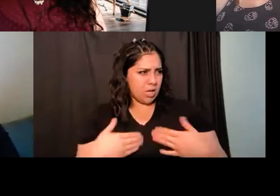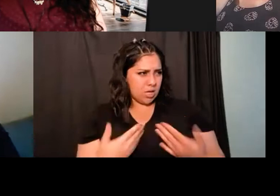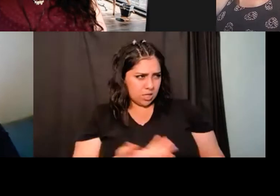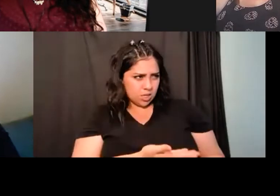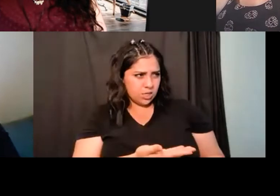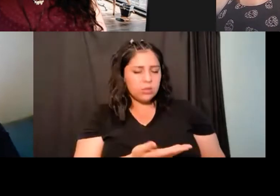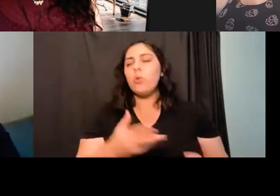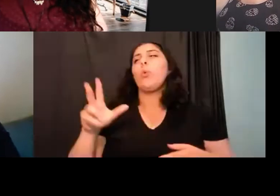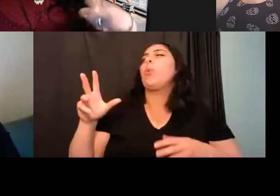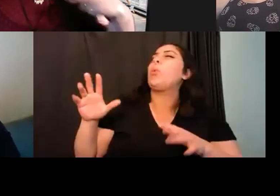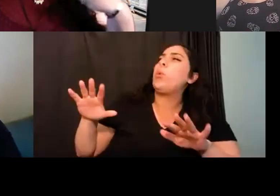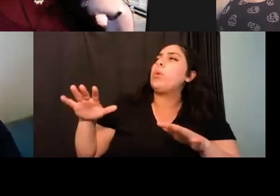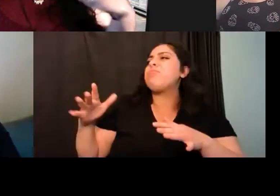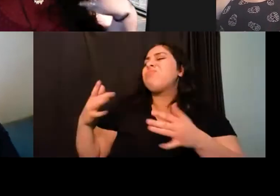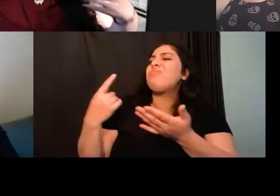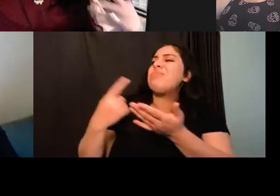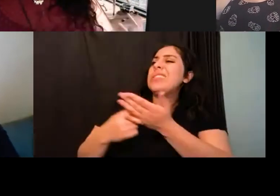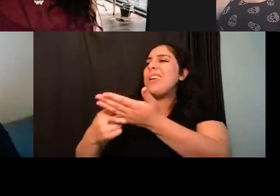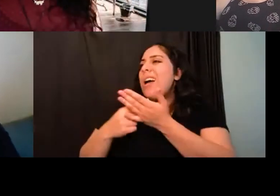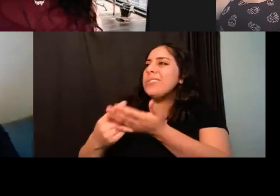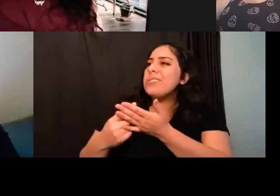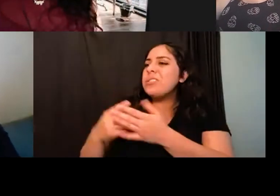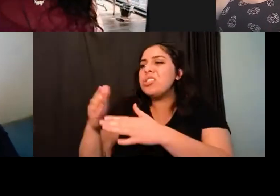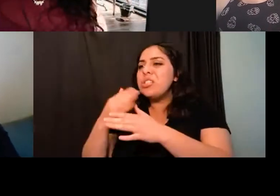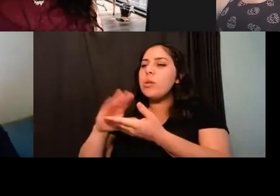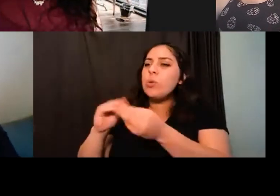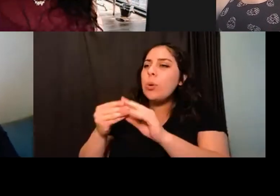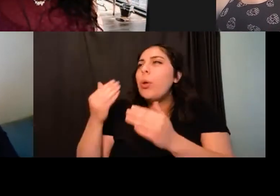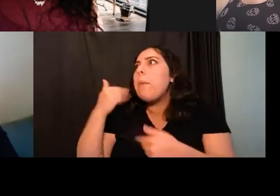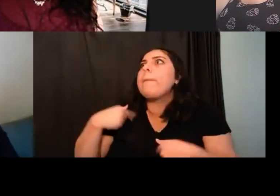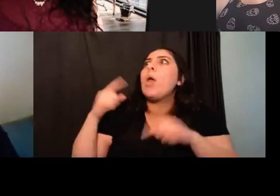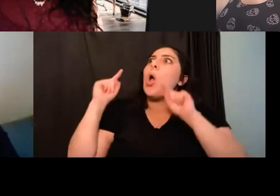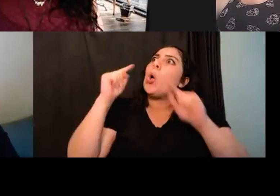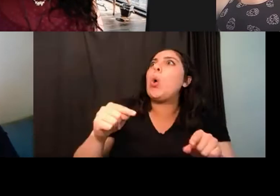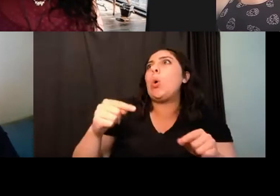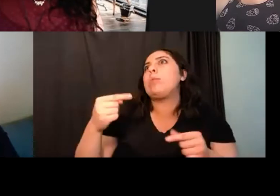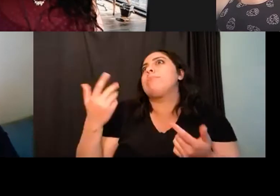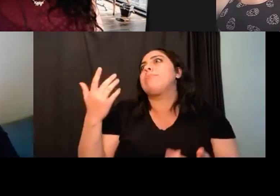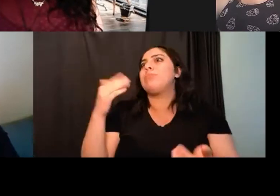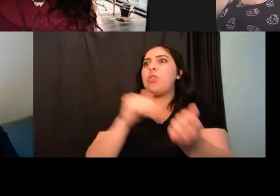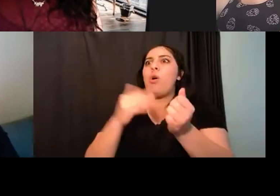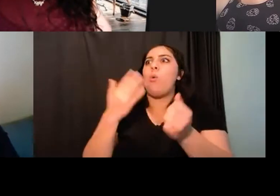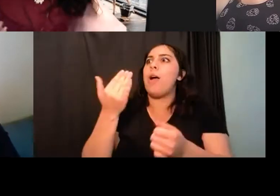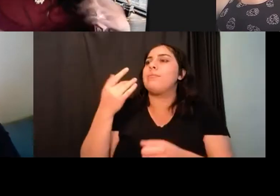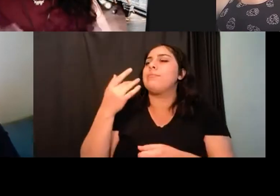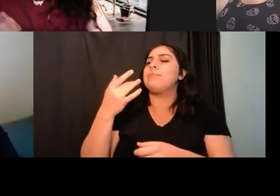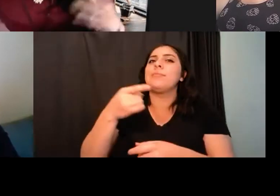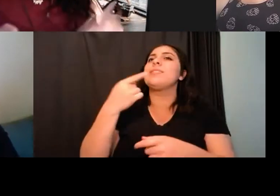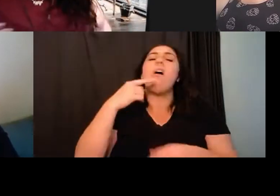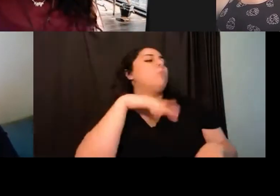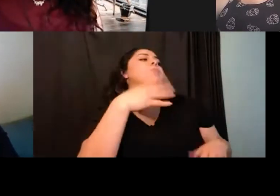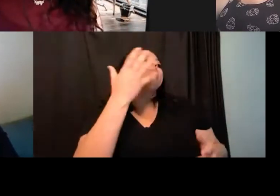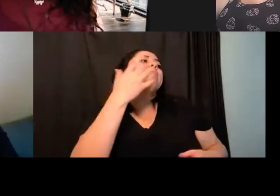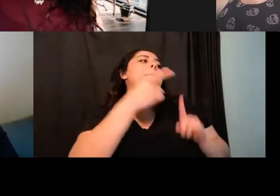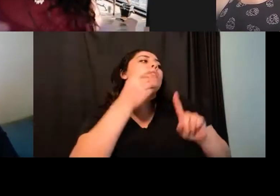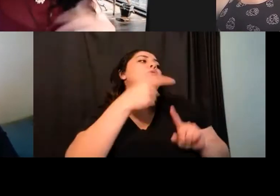Not like we were talking about it. Yeah, we were just sharing stories like, oh, I went to the doctor, my eyebrow hurt. He says it's because you're fat. And then, that became a joke,